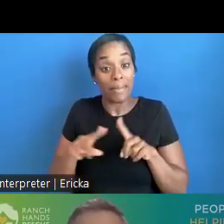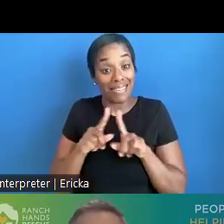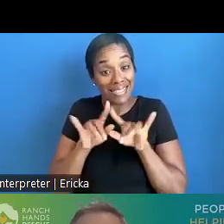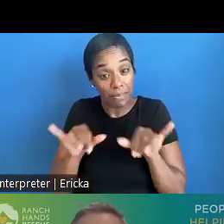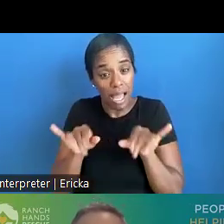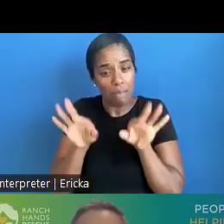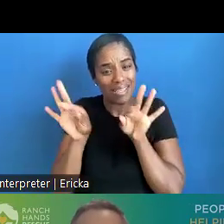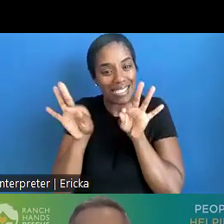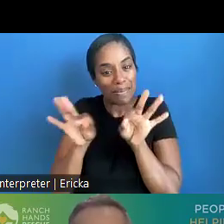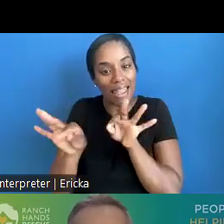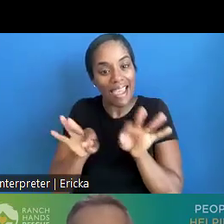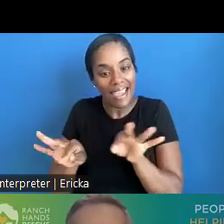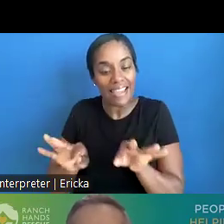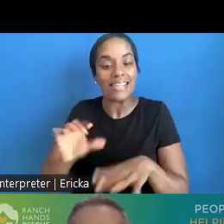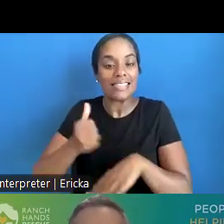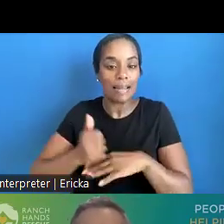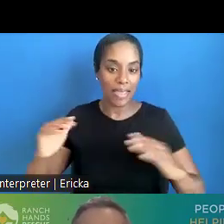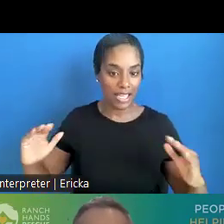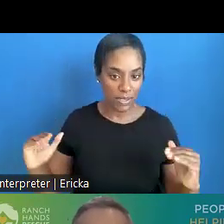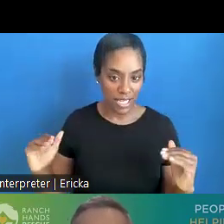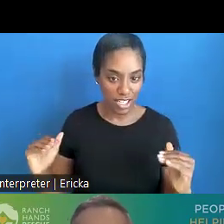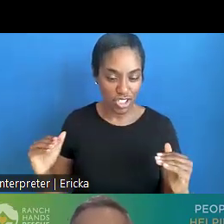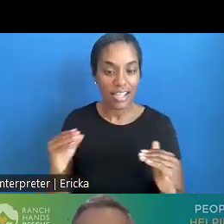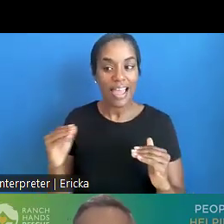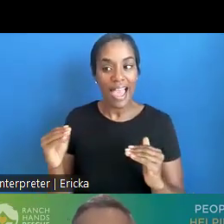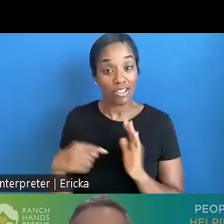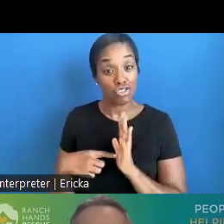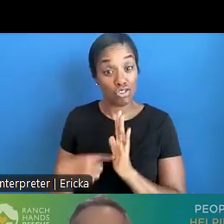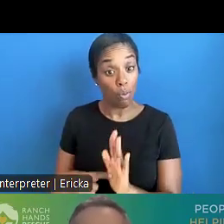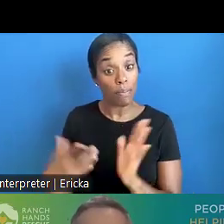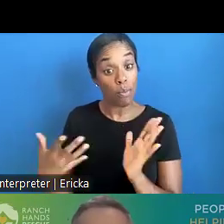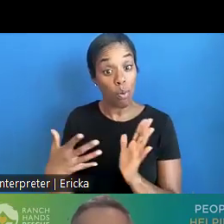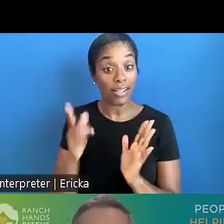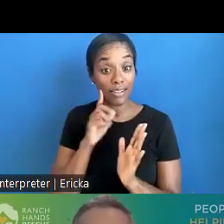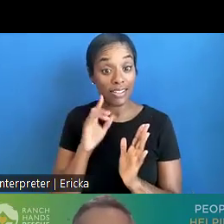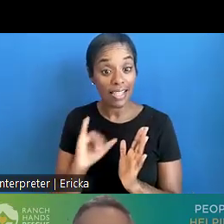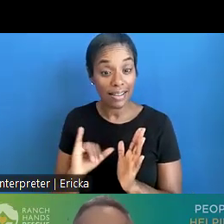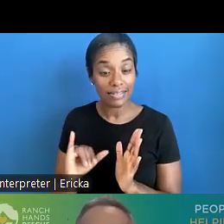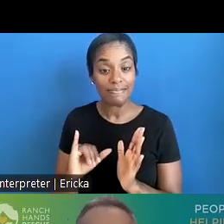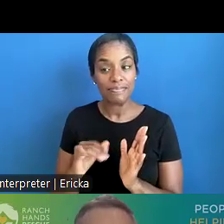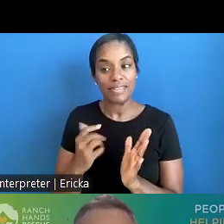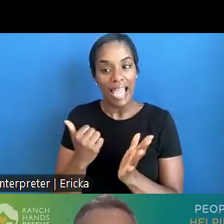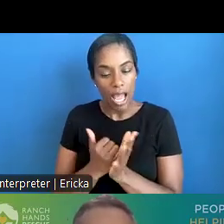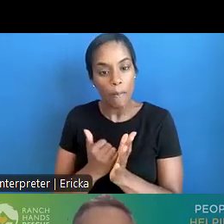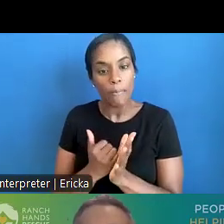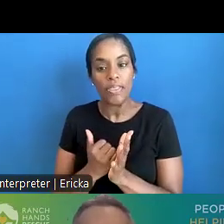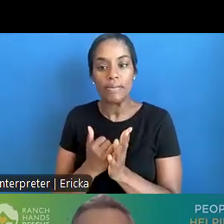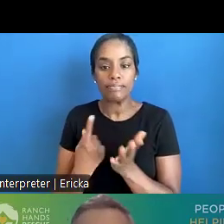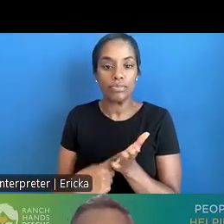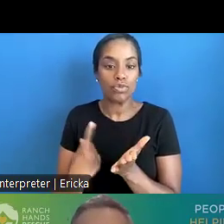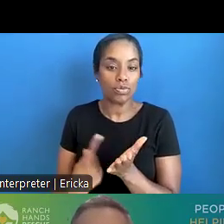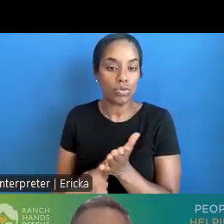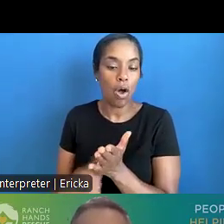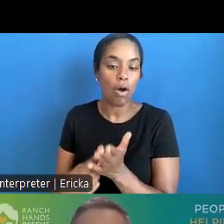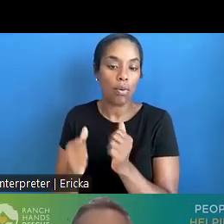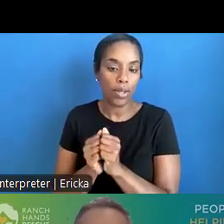individual. Set the expectation, but also show them what it looks like and and help them talk through those lines with you